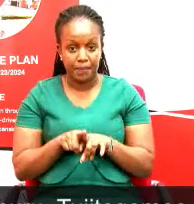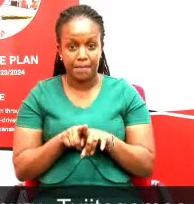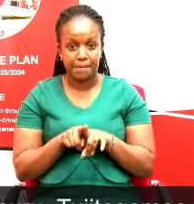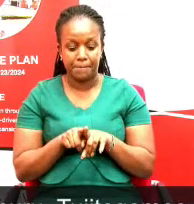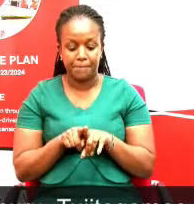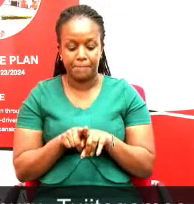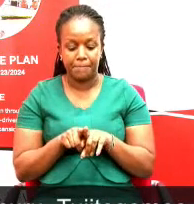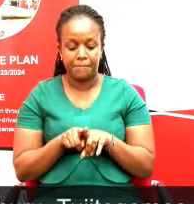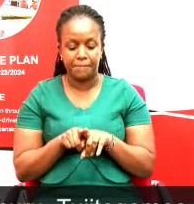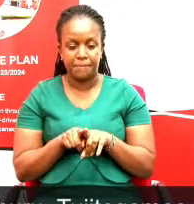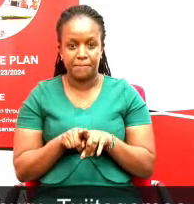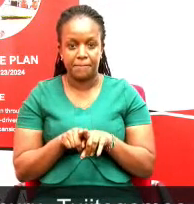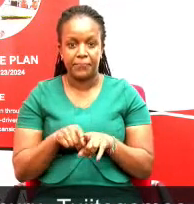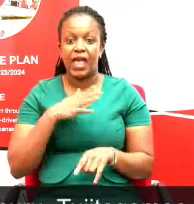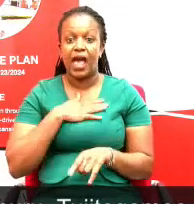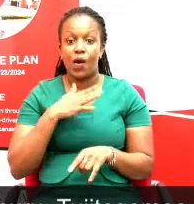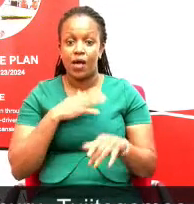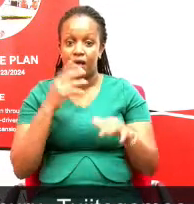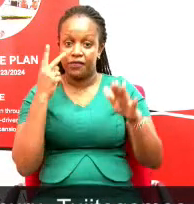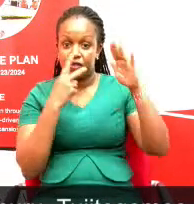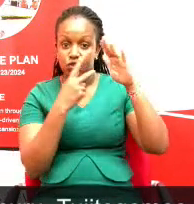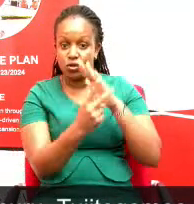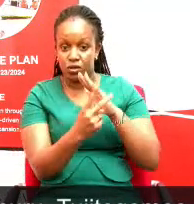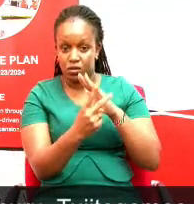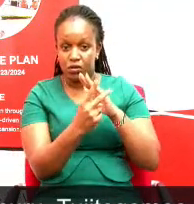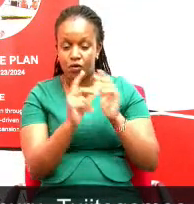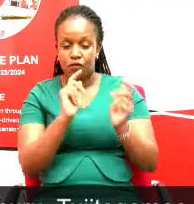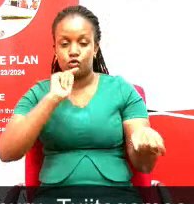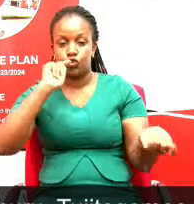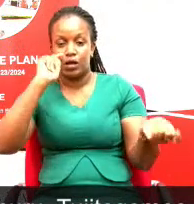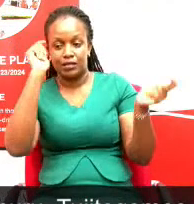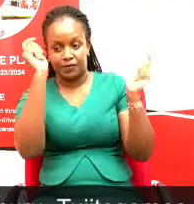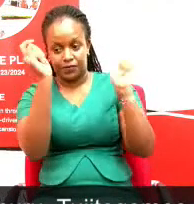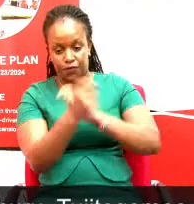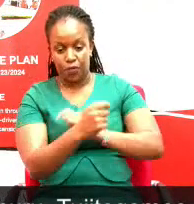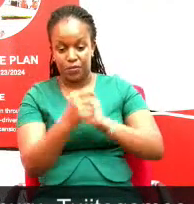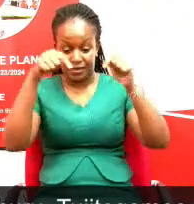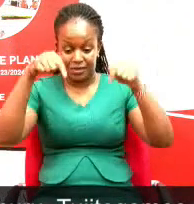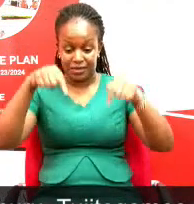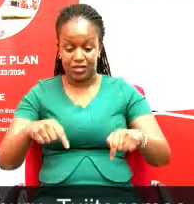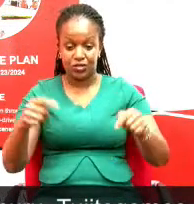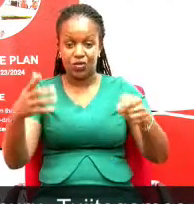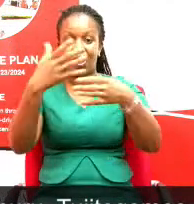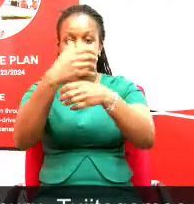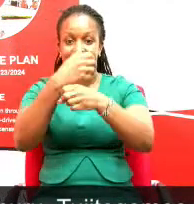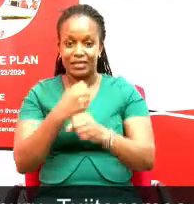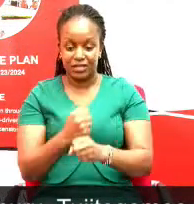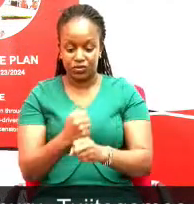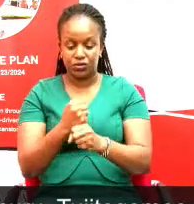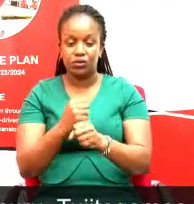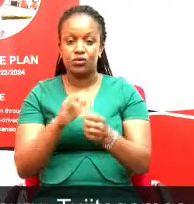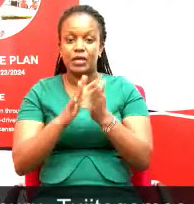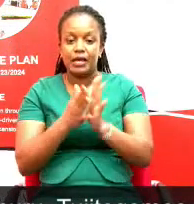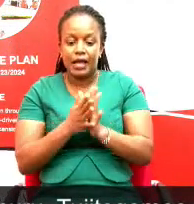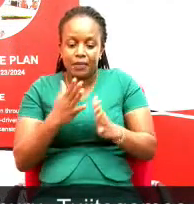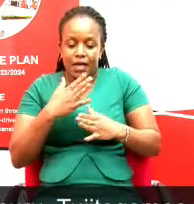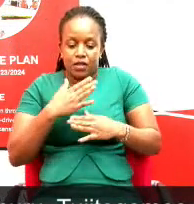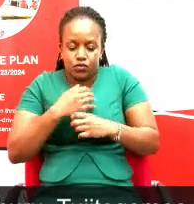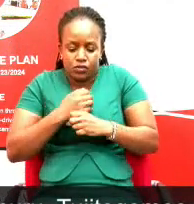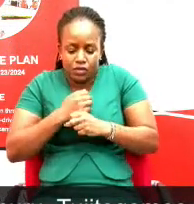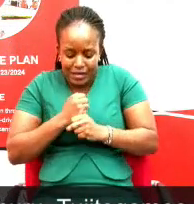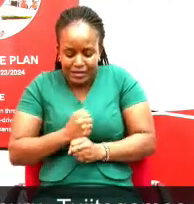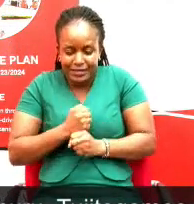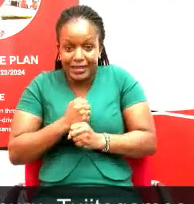our vision of transforming this organization to a globally trusted revenue